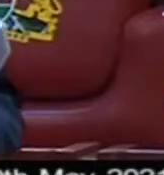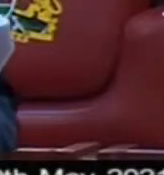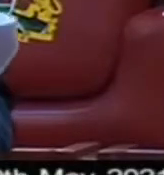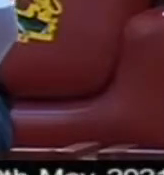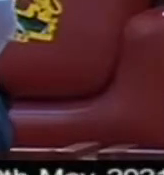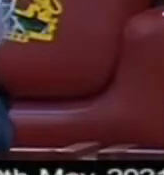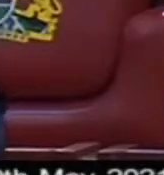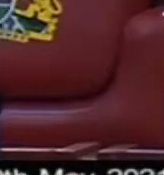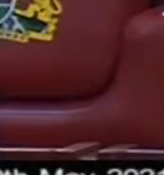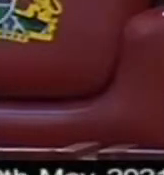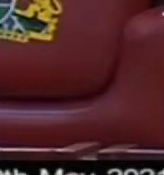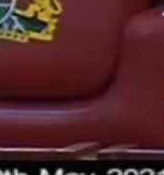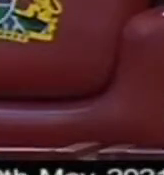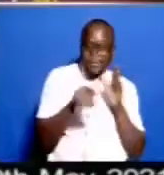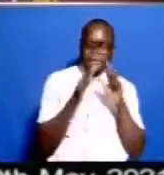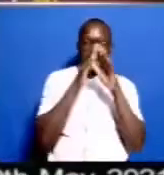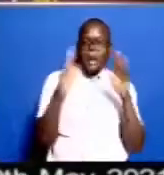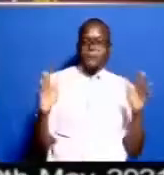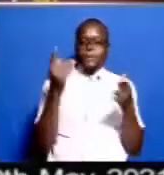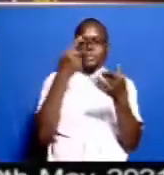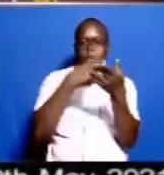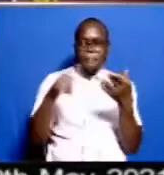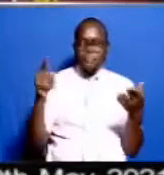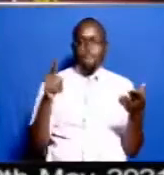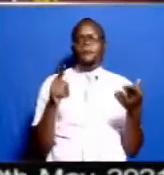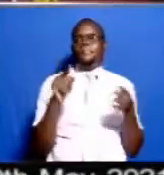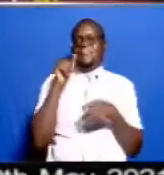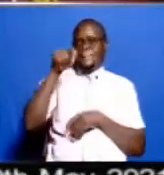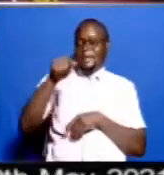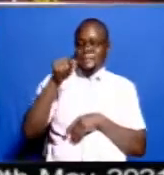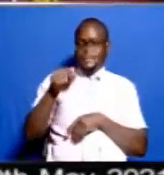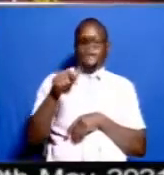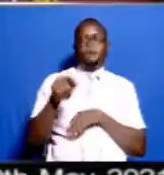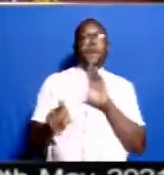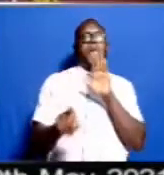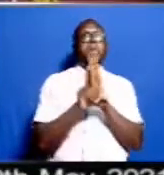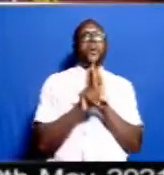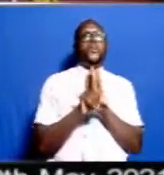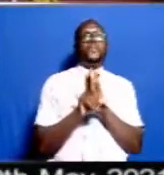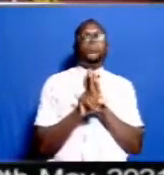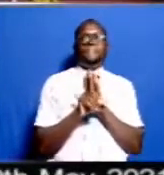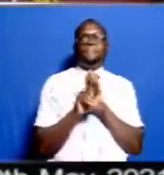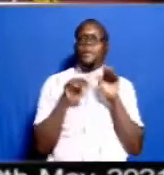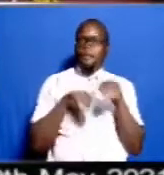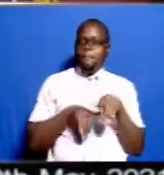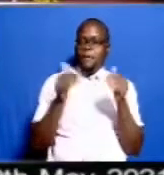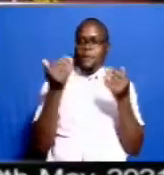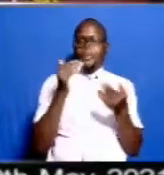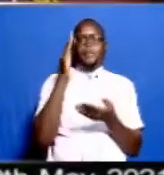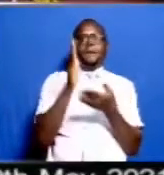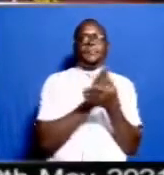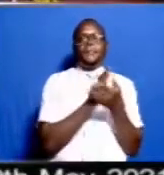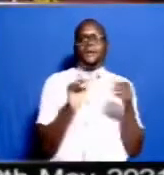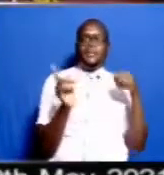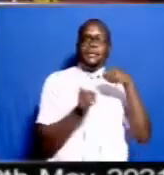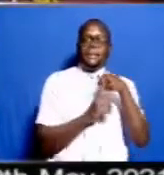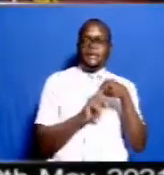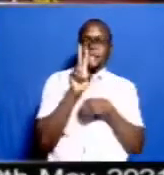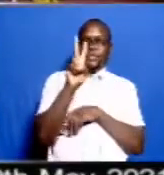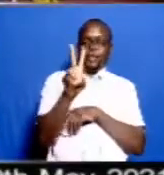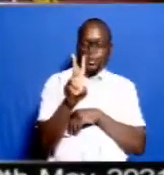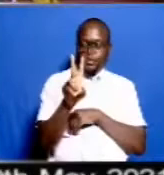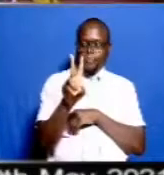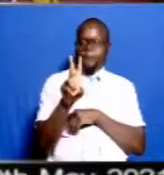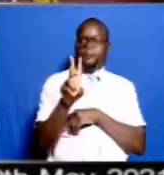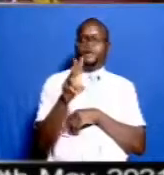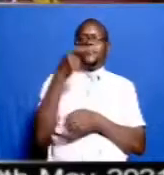recommends that this House approves the said statutory instrument in accordance with Section 6(2) of the